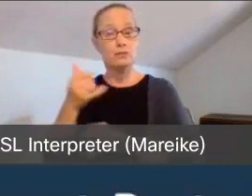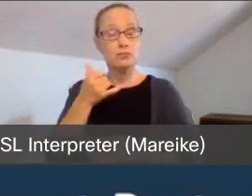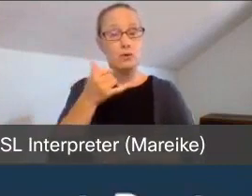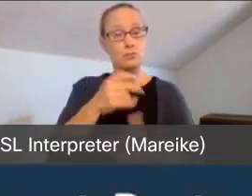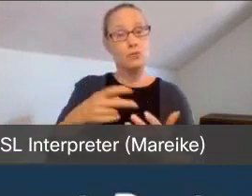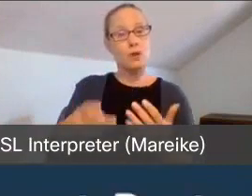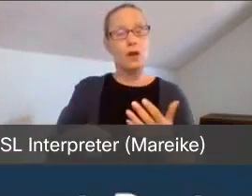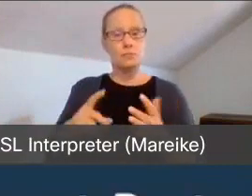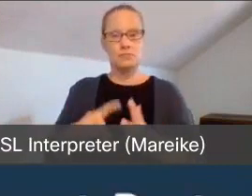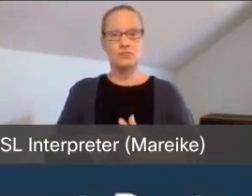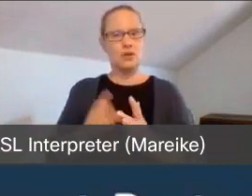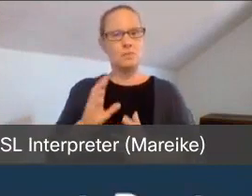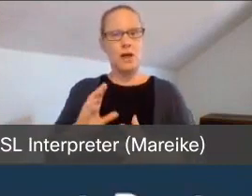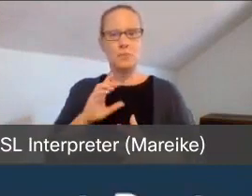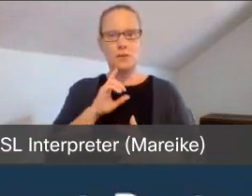1 and a 9.